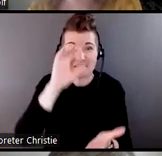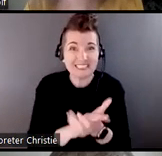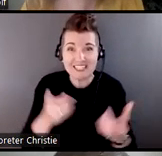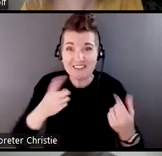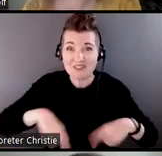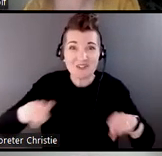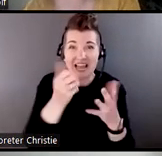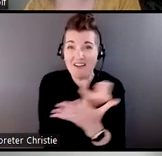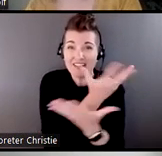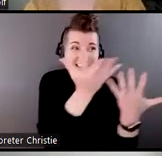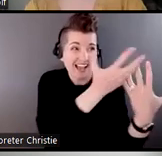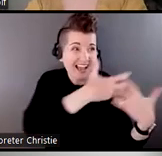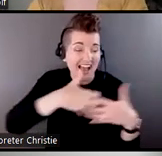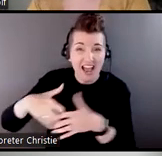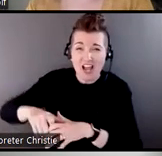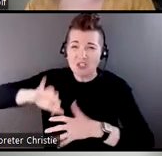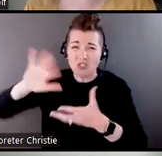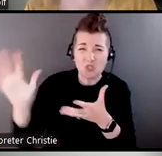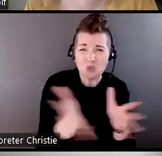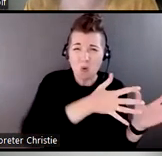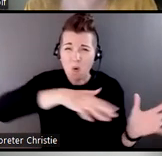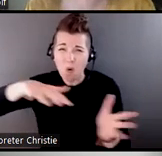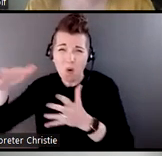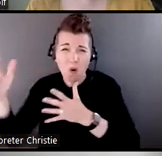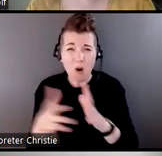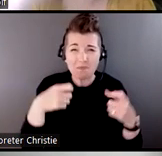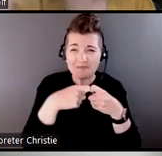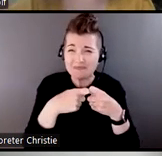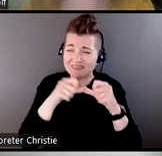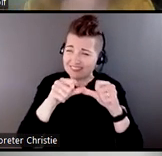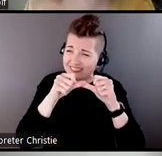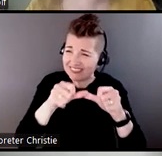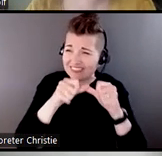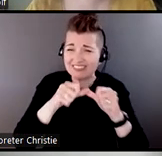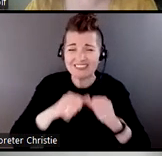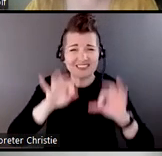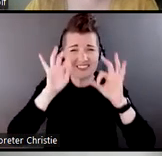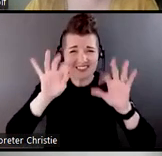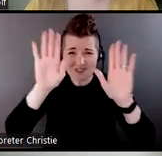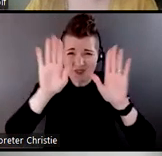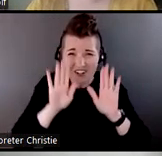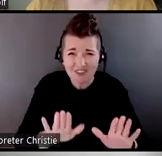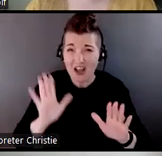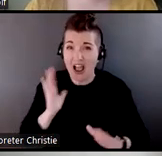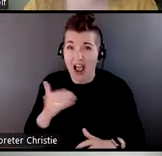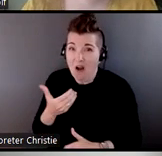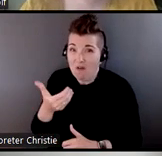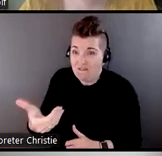thing with major storm warnings, and we did not lose power. And we had our phones at the ready, but